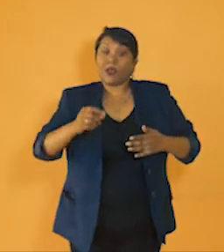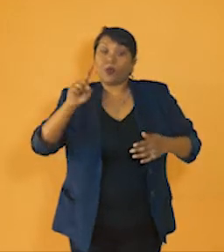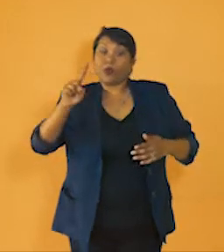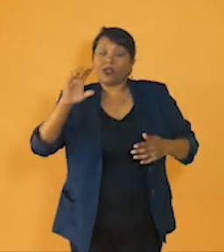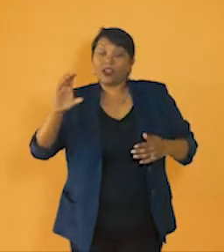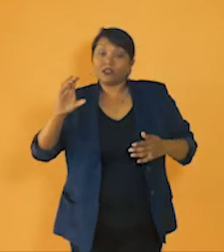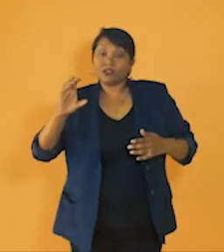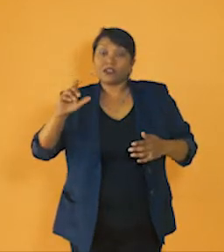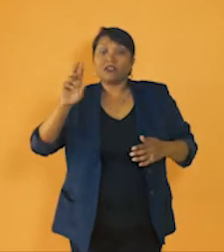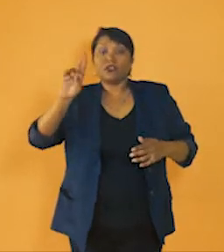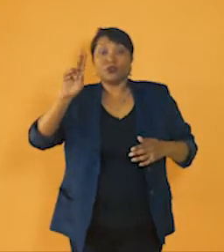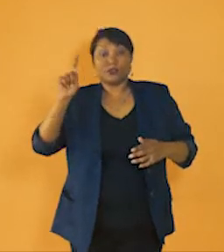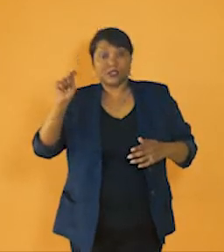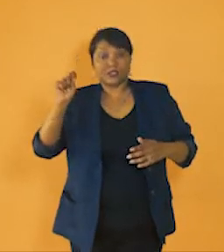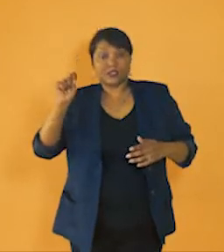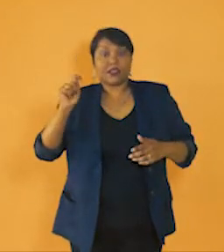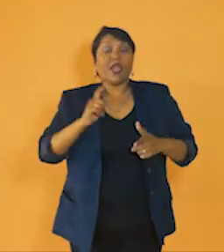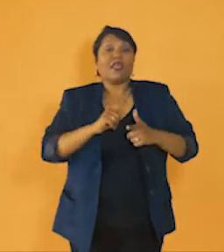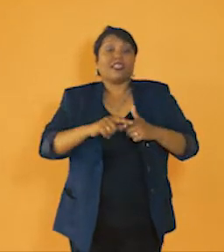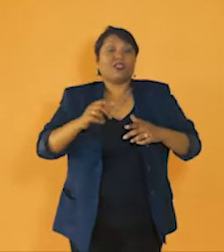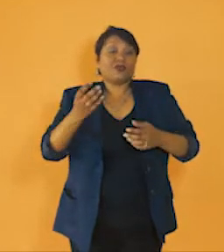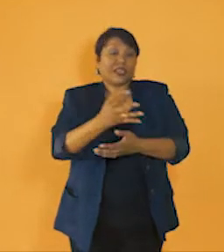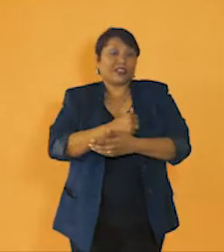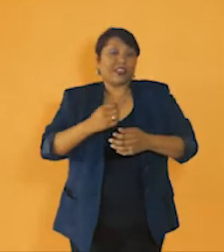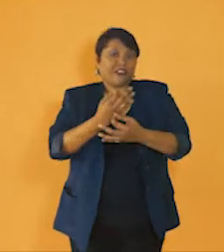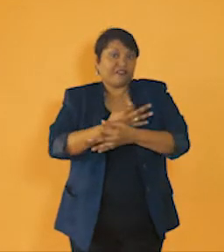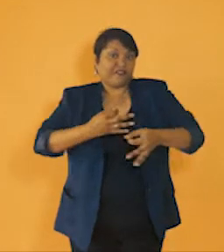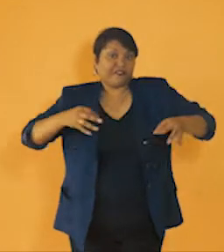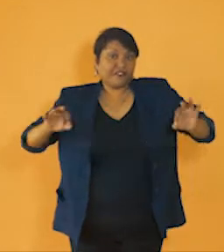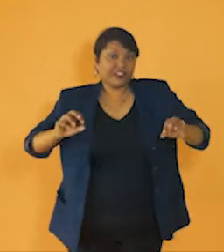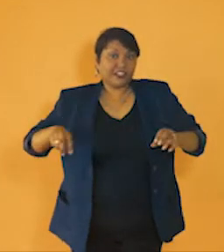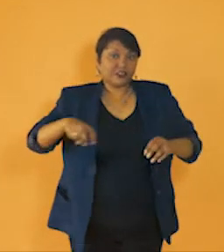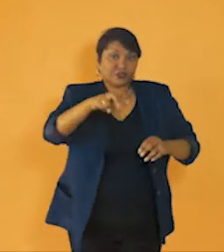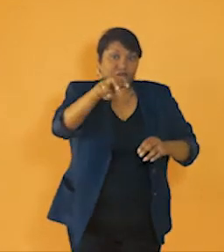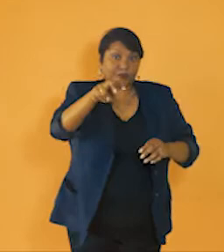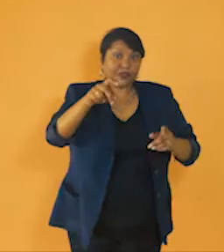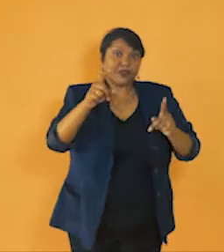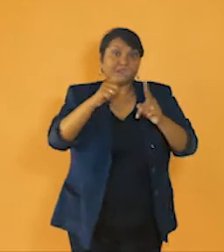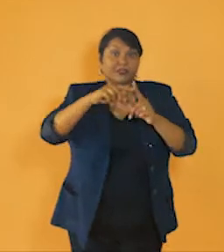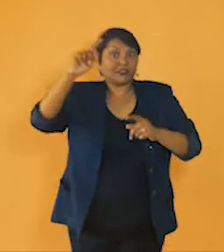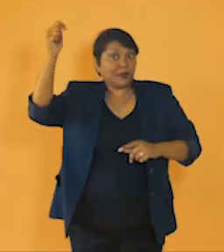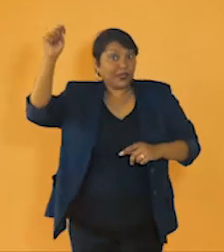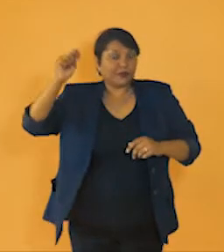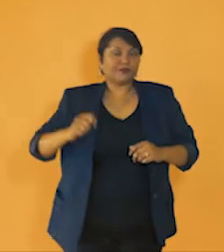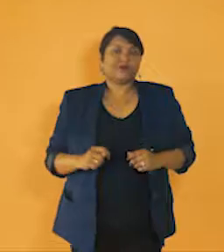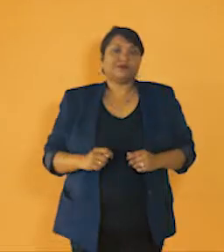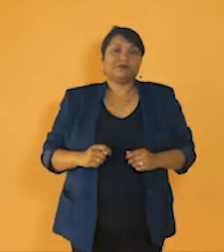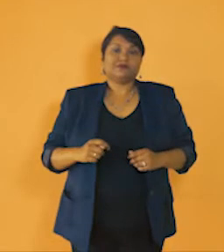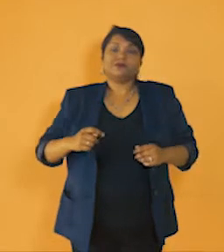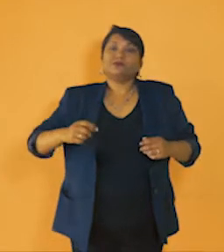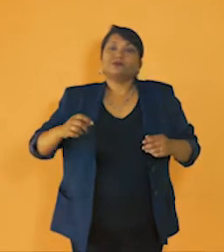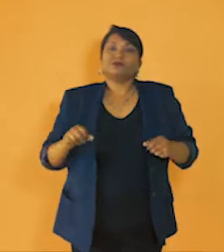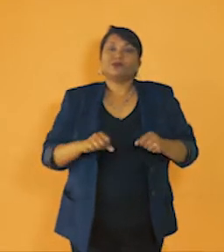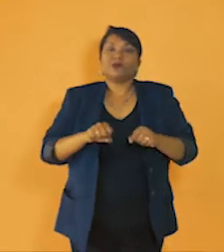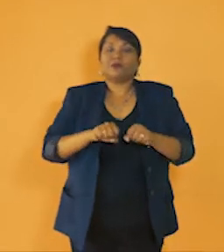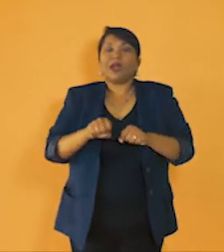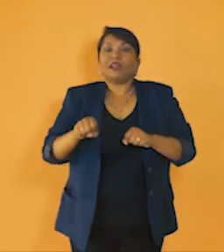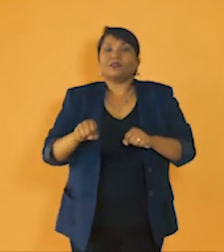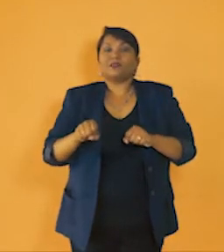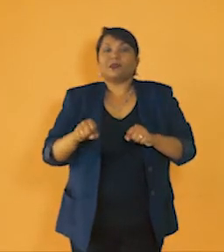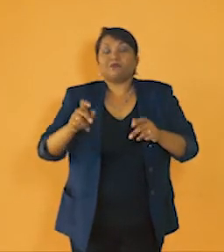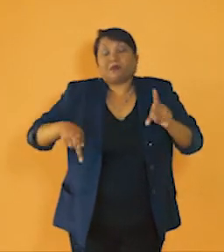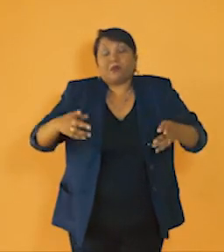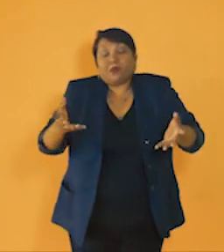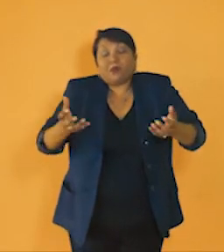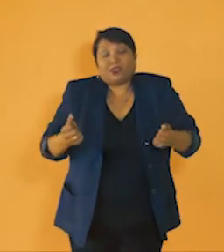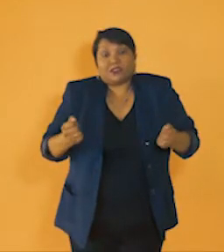might find is that people would want to participate in this, right? And also it's for a great cause. We're going to buy a new boat. The people